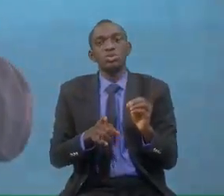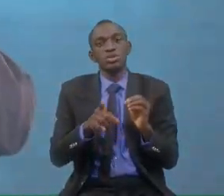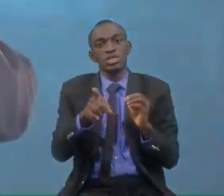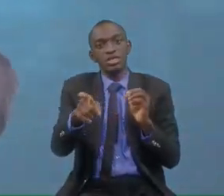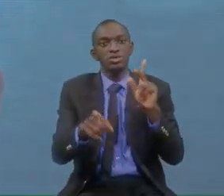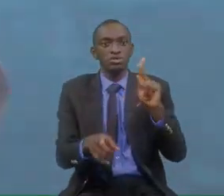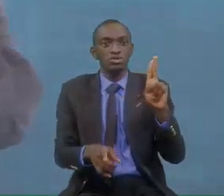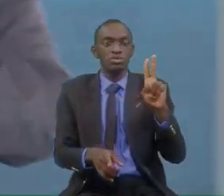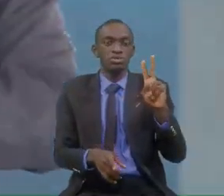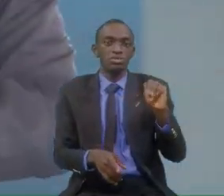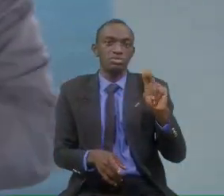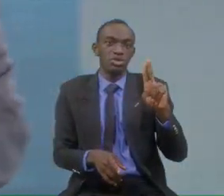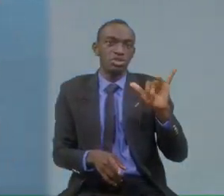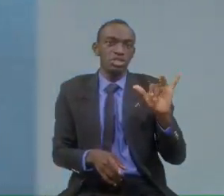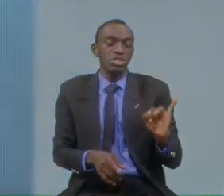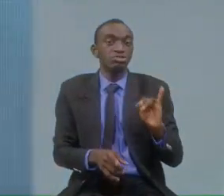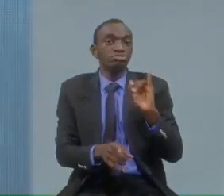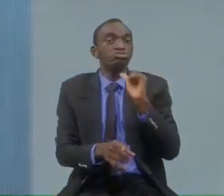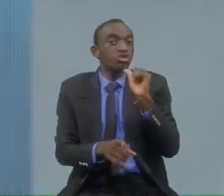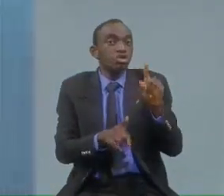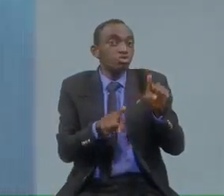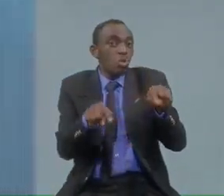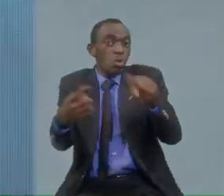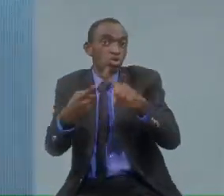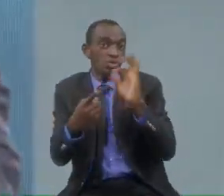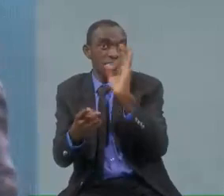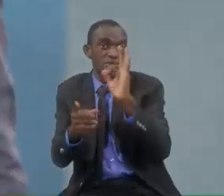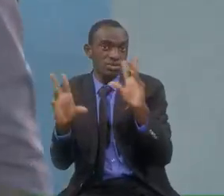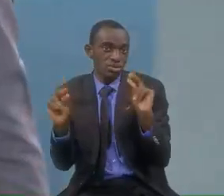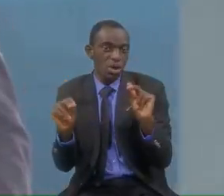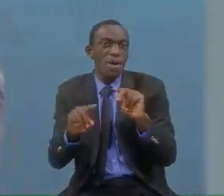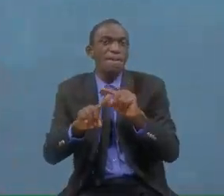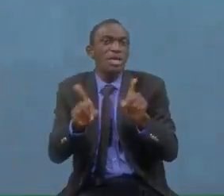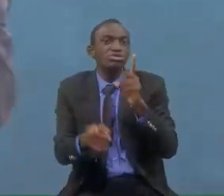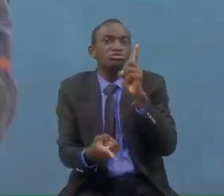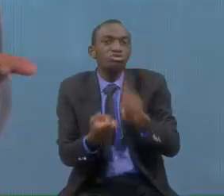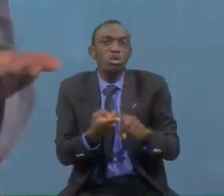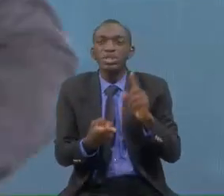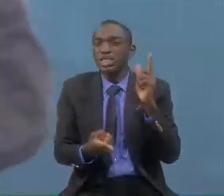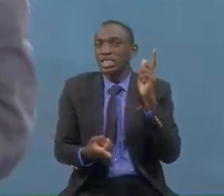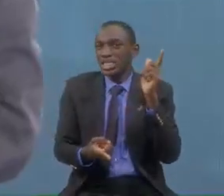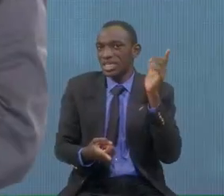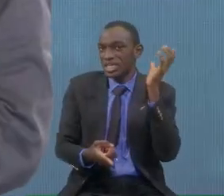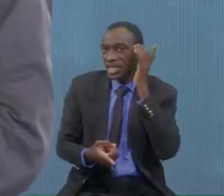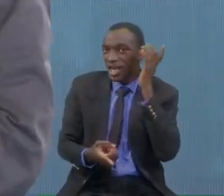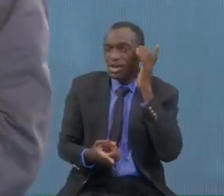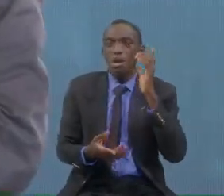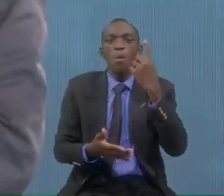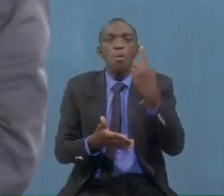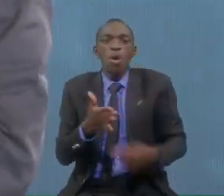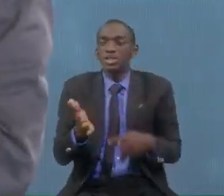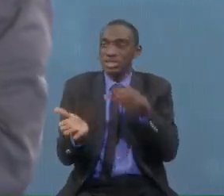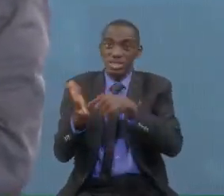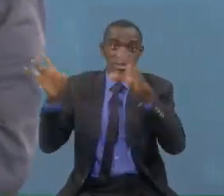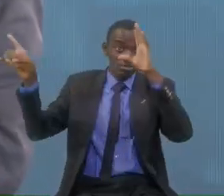preach, but to listen, to hear what this man, I've never met him myself, what he